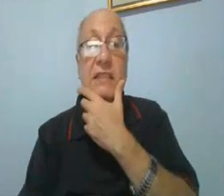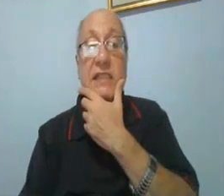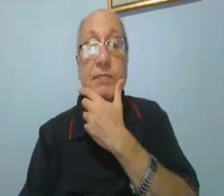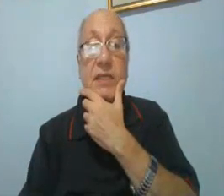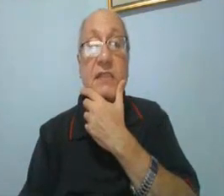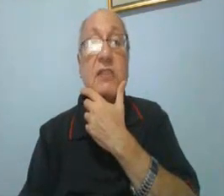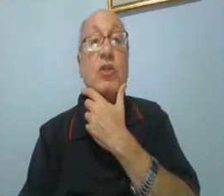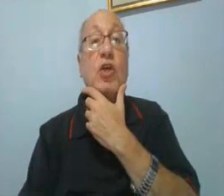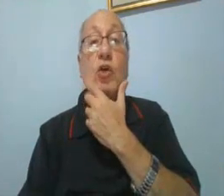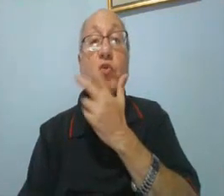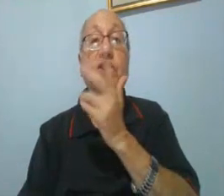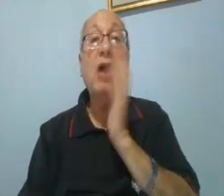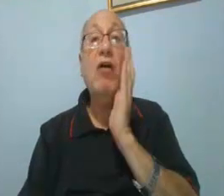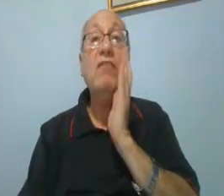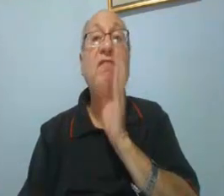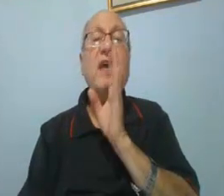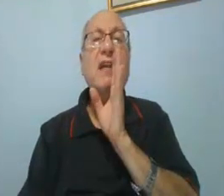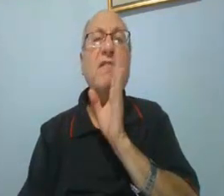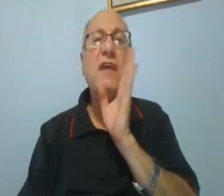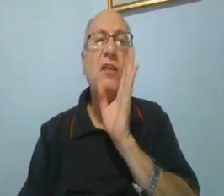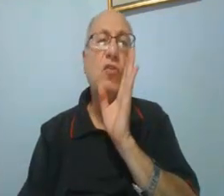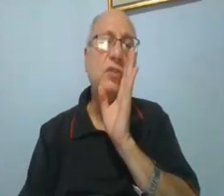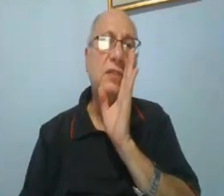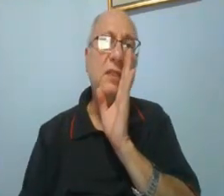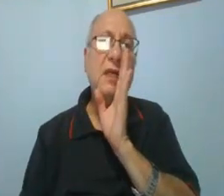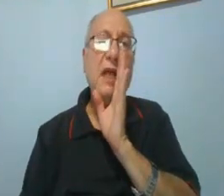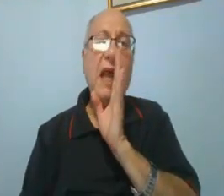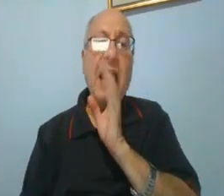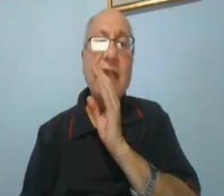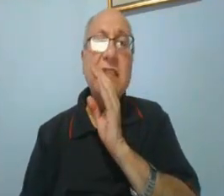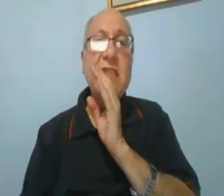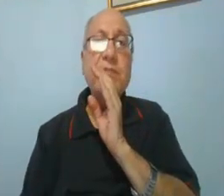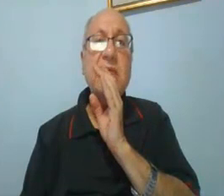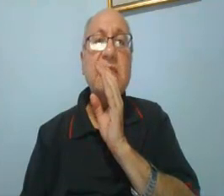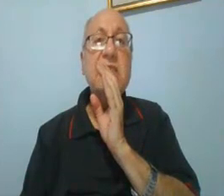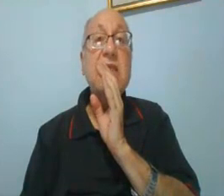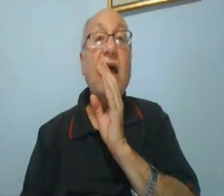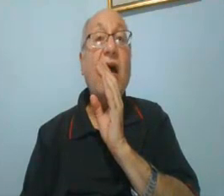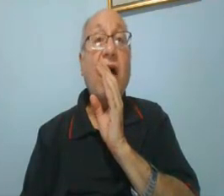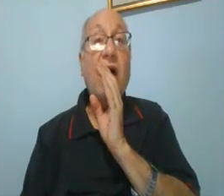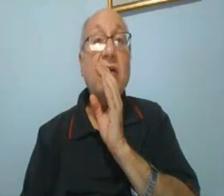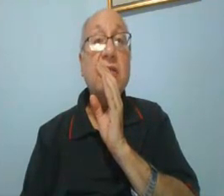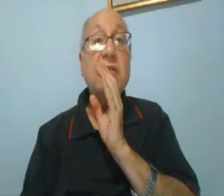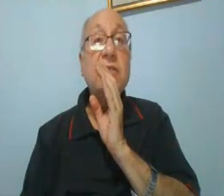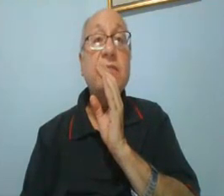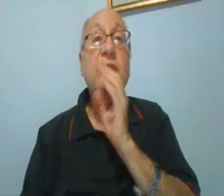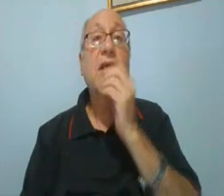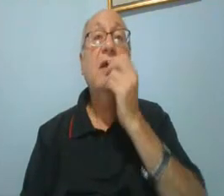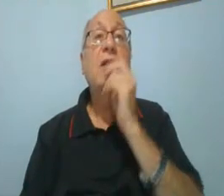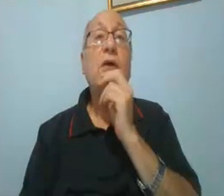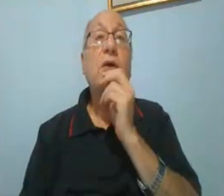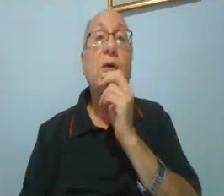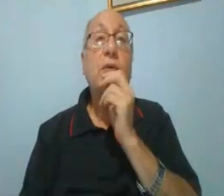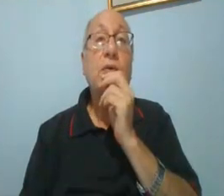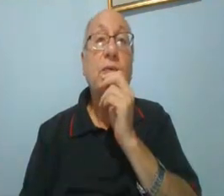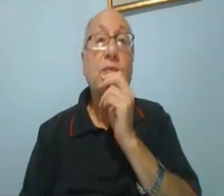to antiseptics, which are very, very good antiseptics, are